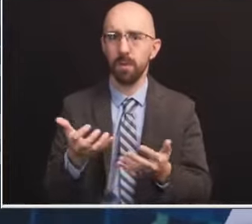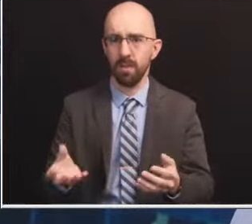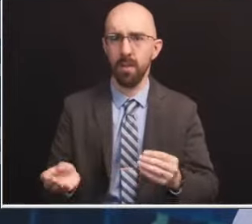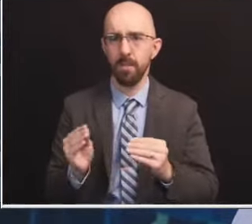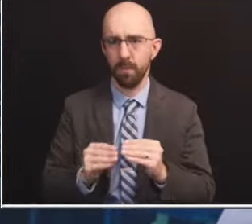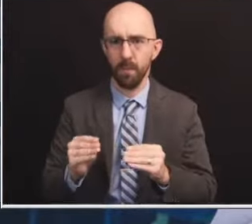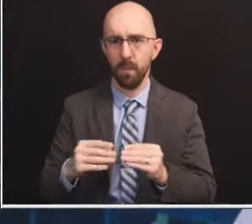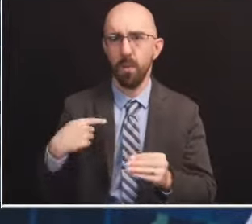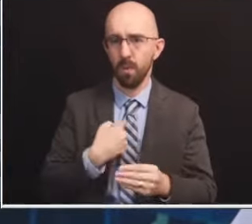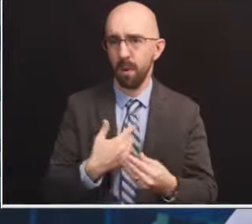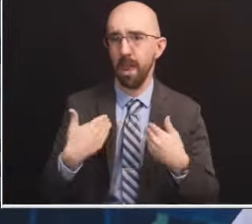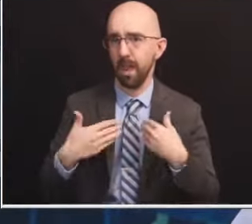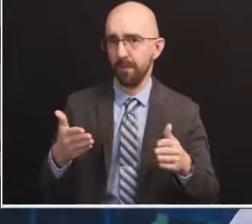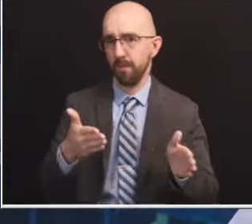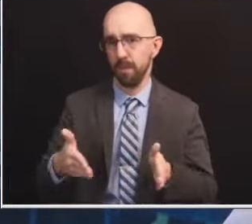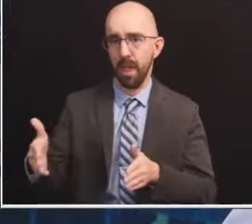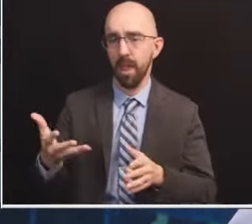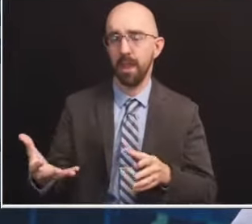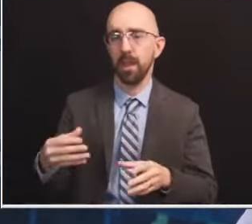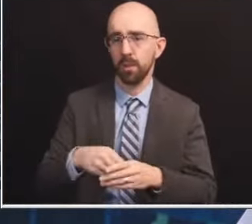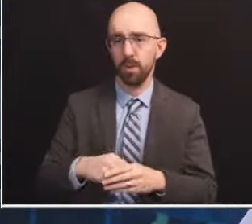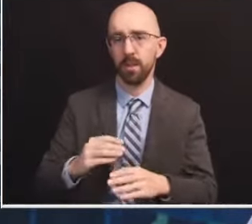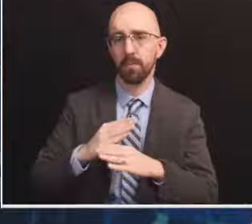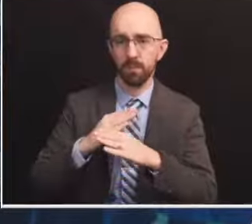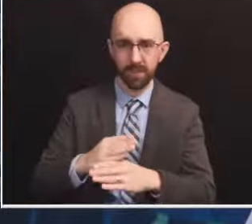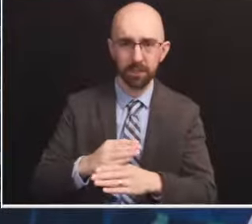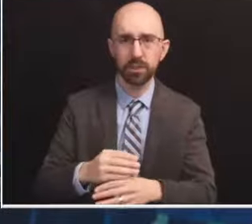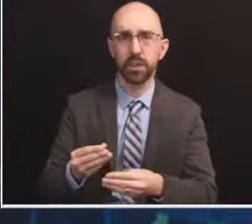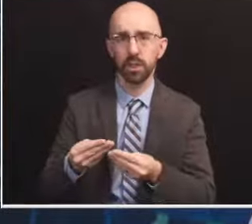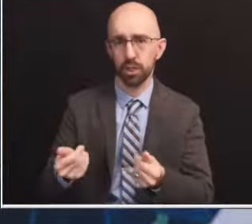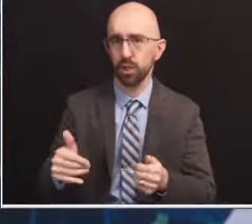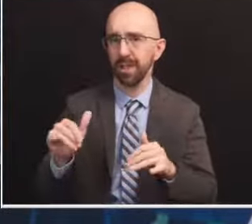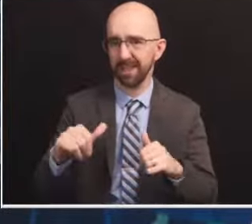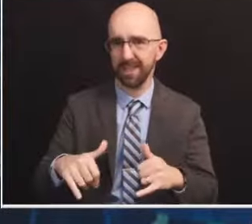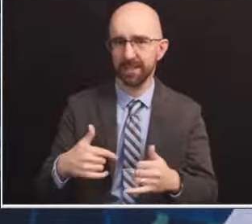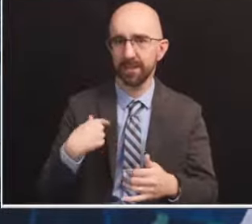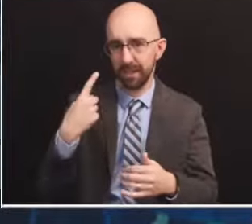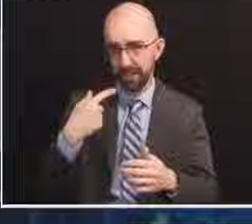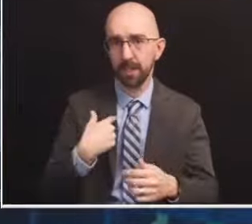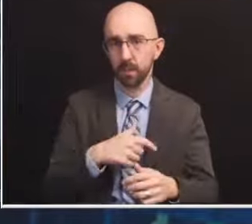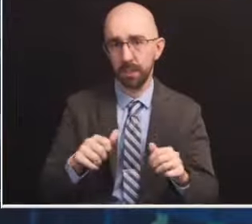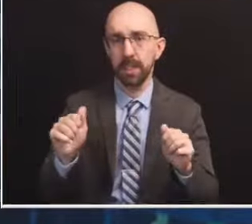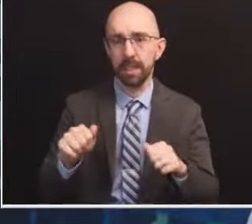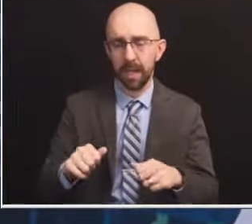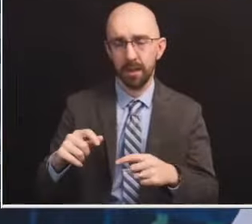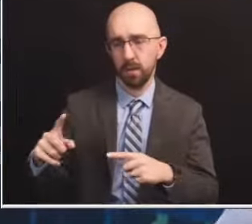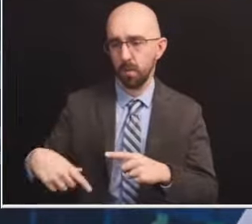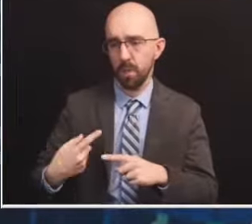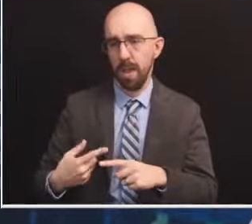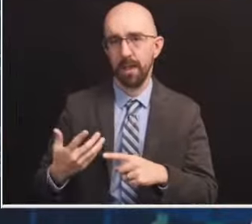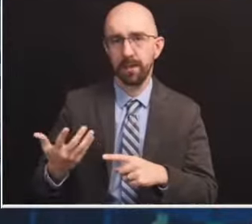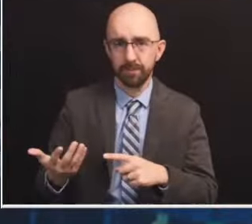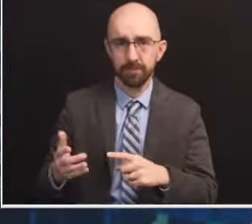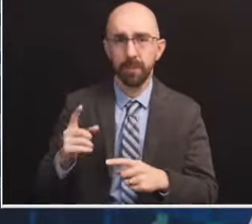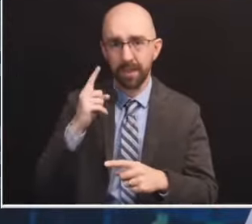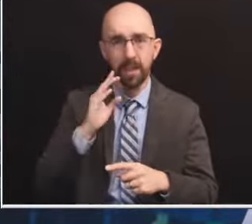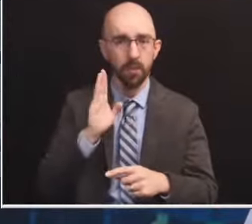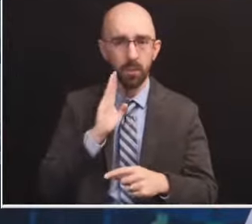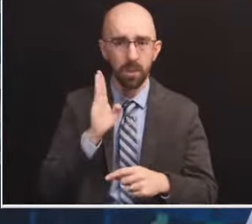planned, including prevention and curing this. And I think we can do it. I don't know when. I think we will do it, but you know, we don't know